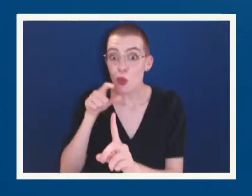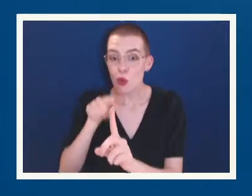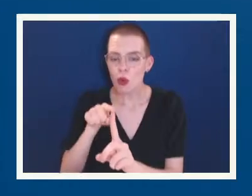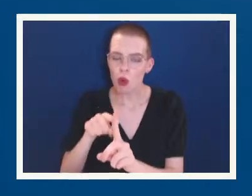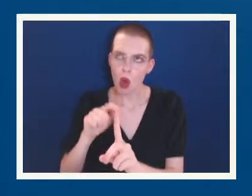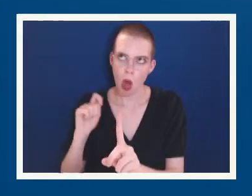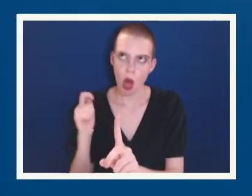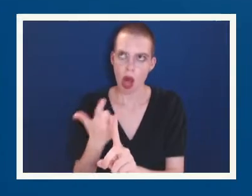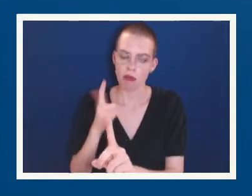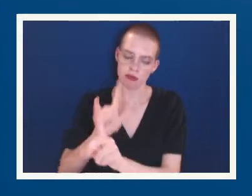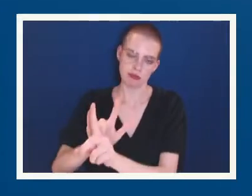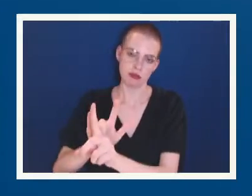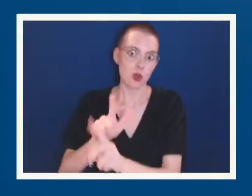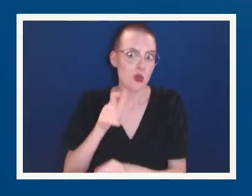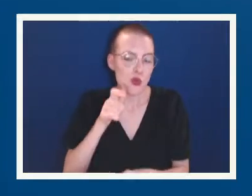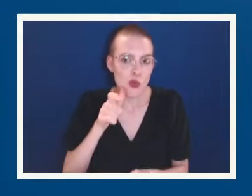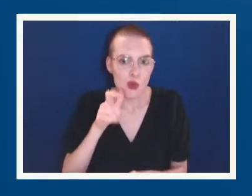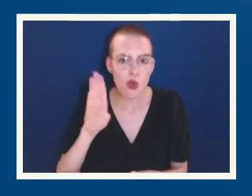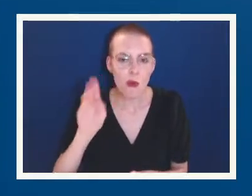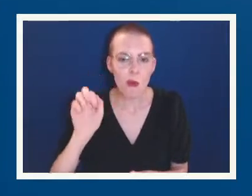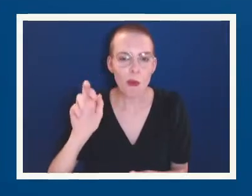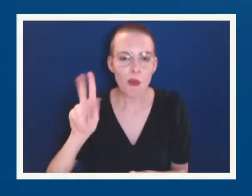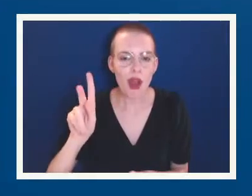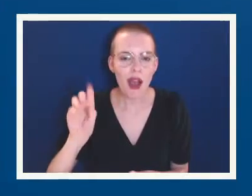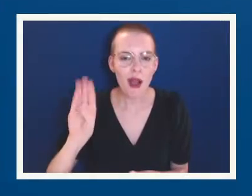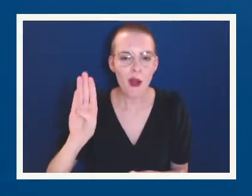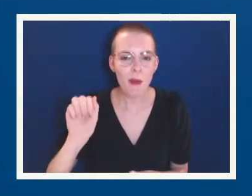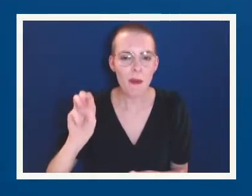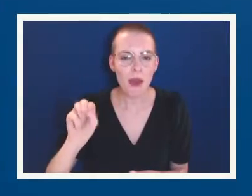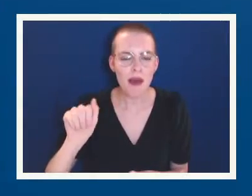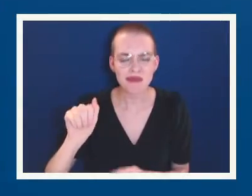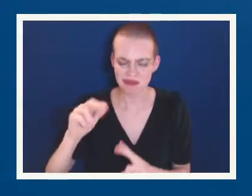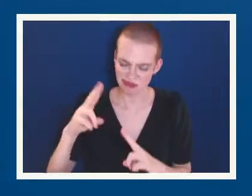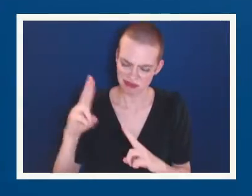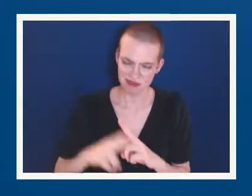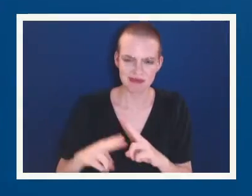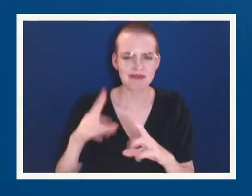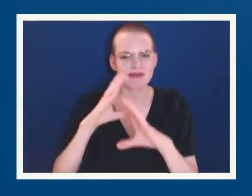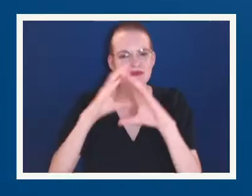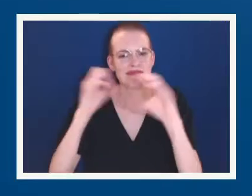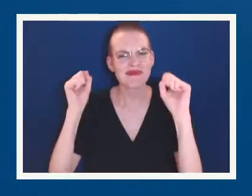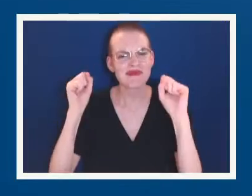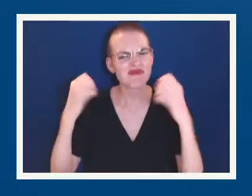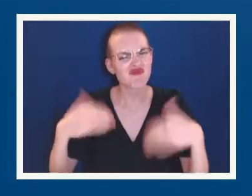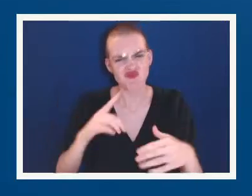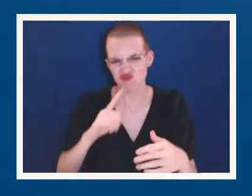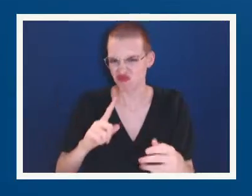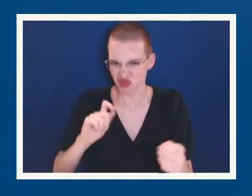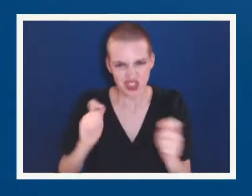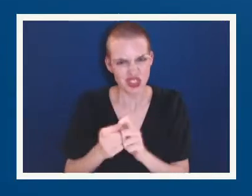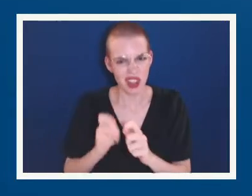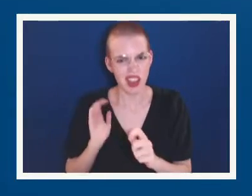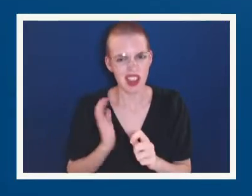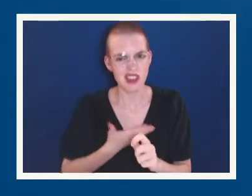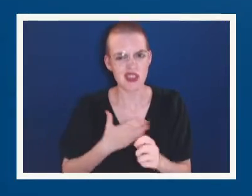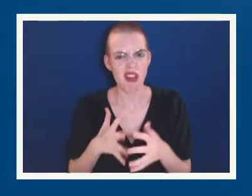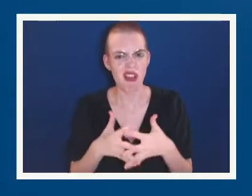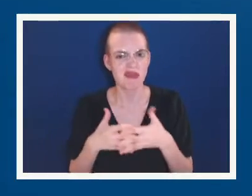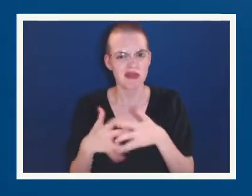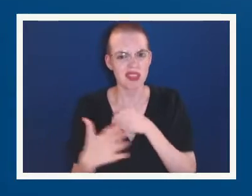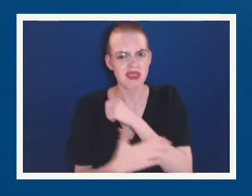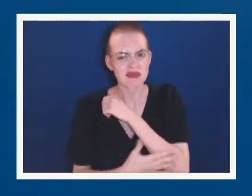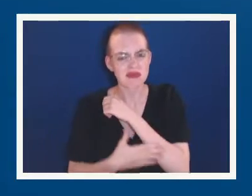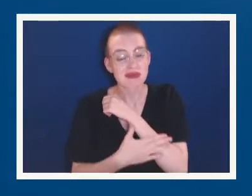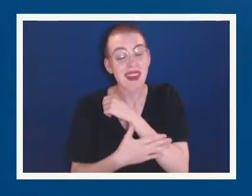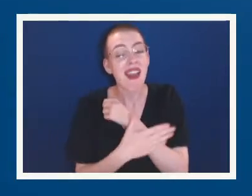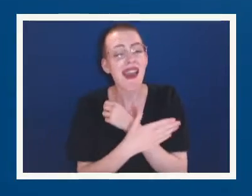Obama, a great president, historic president, and I'm proud to say a dear